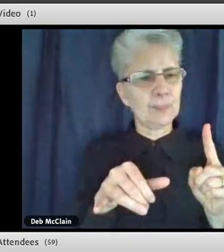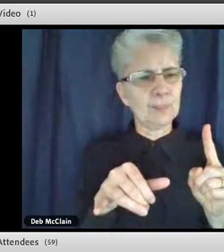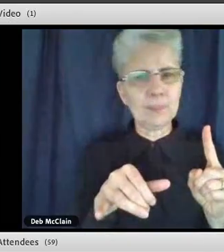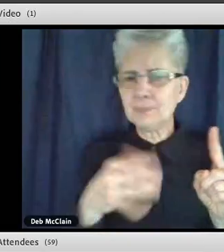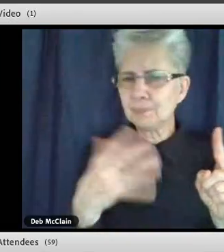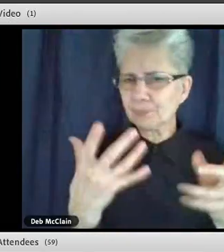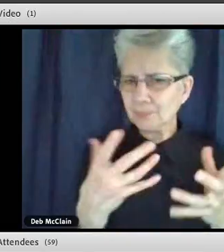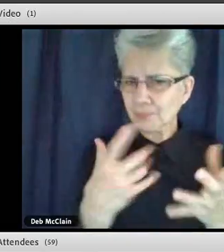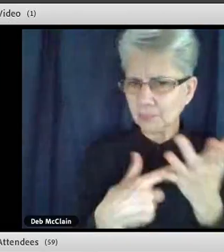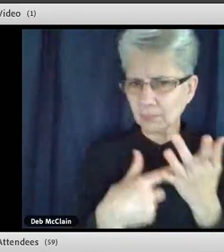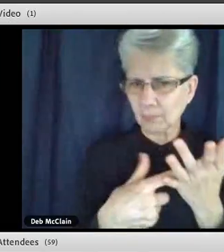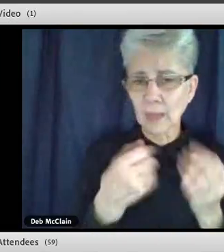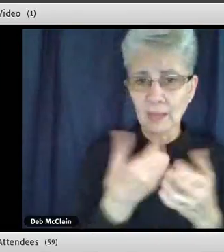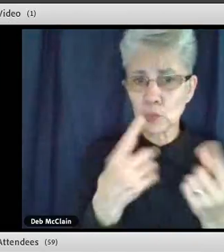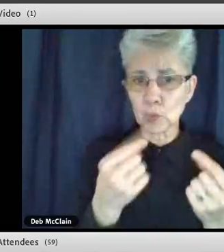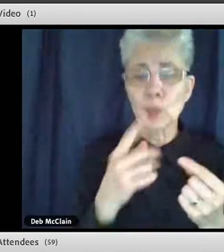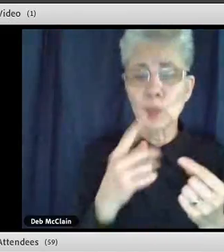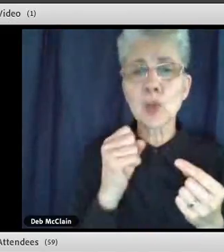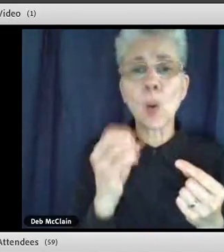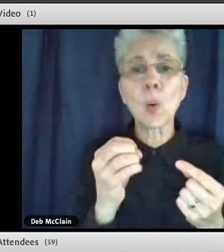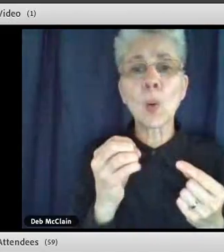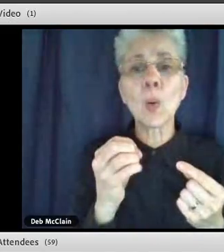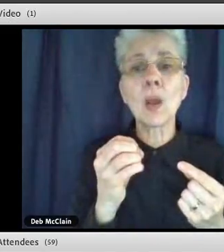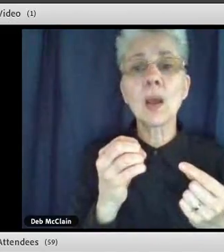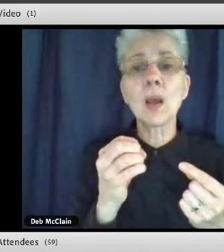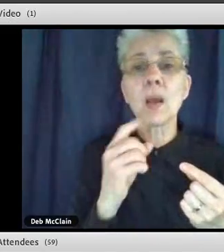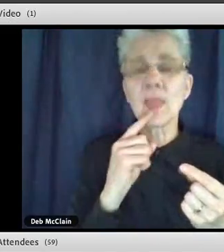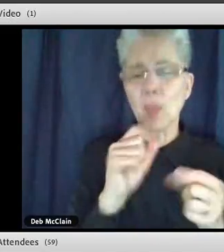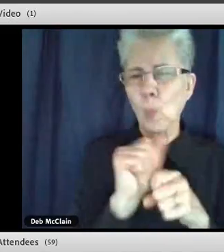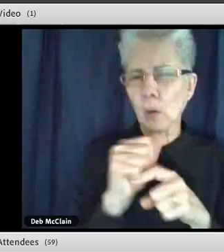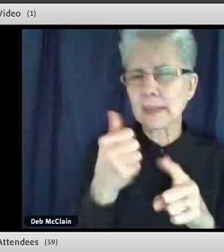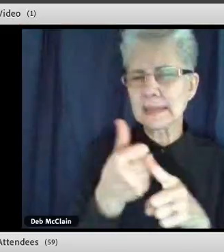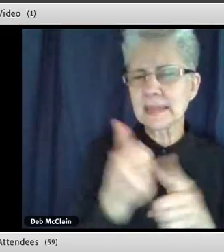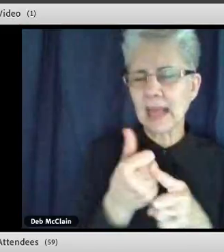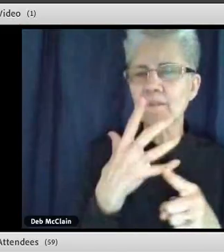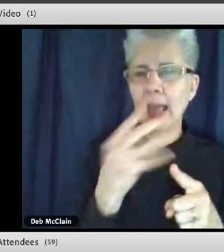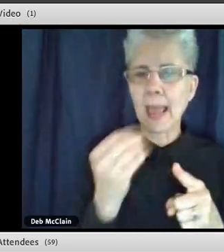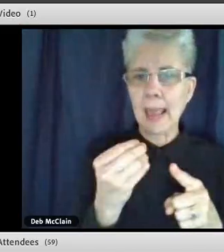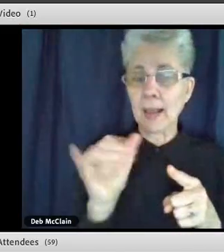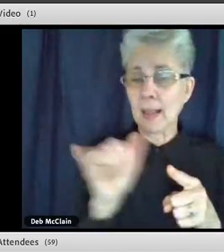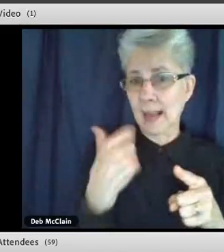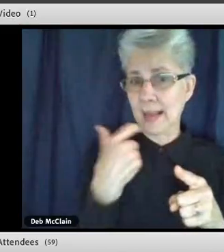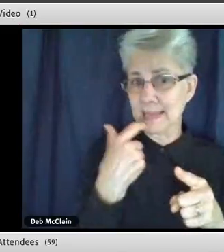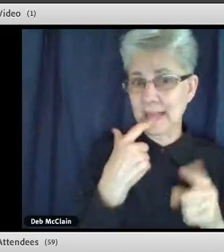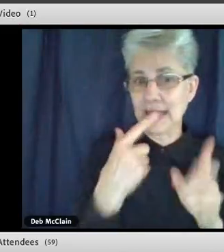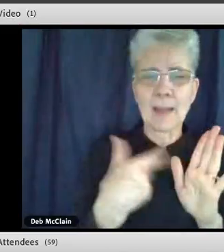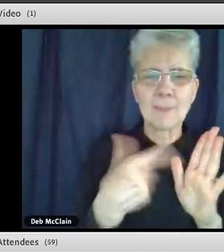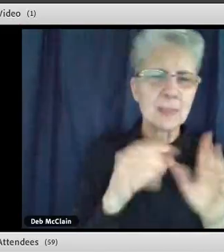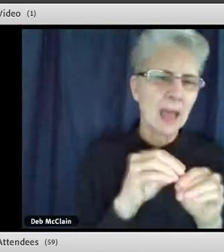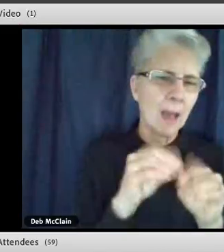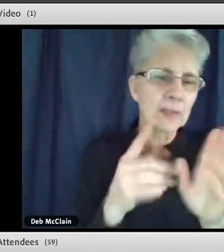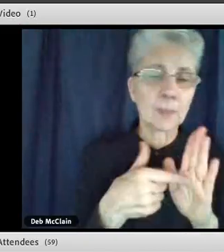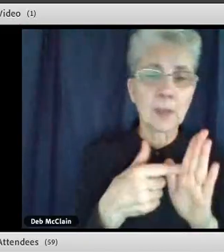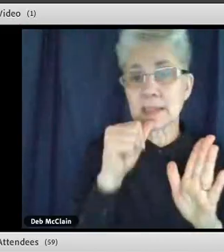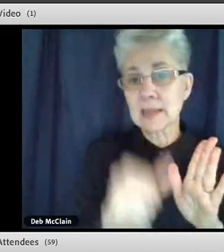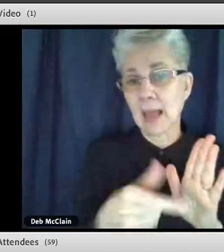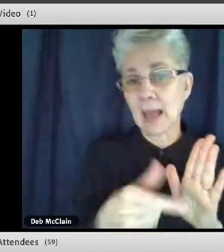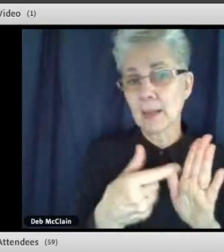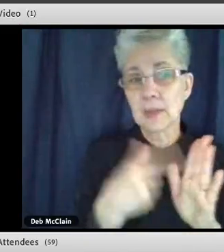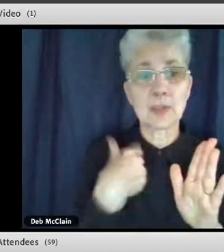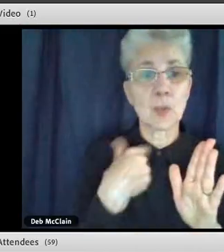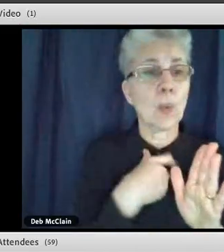and place, information that the work is about, okay. And like I said, sometimes it's obvious and sometimes not. Sometimes we have to dig a little